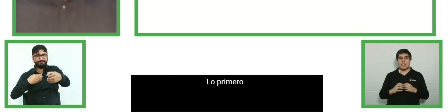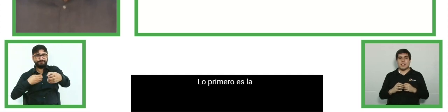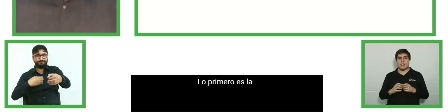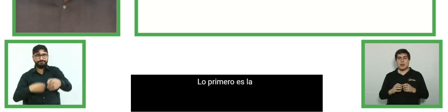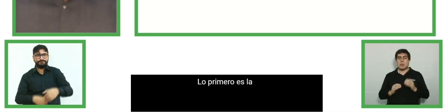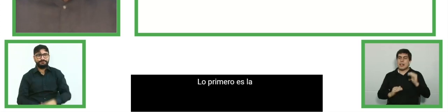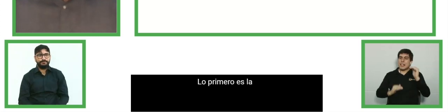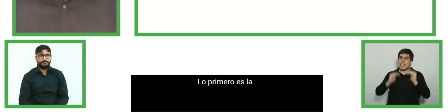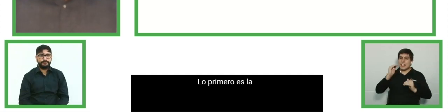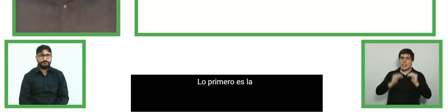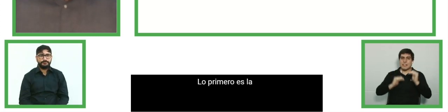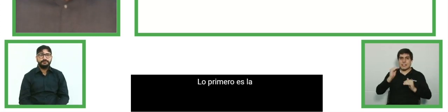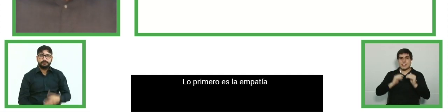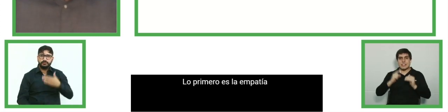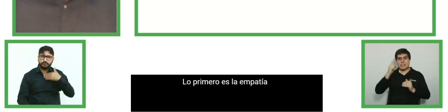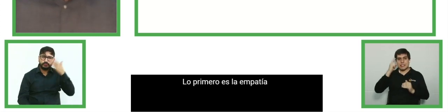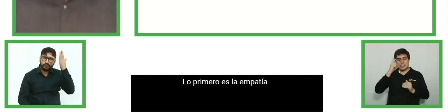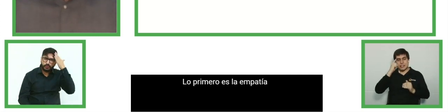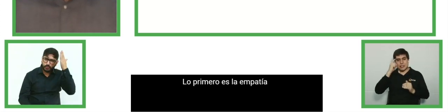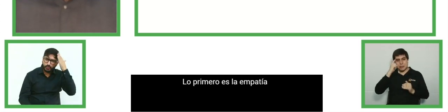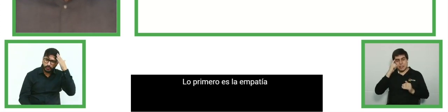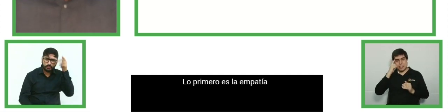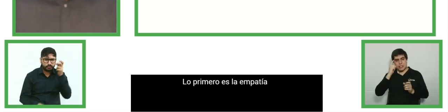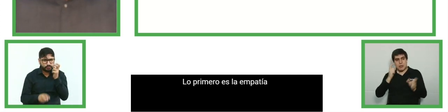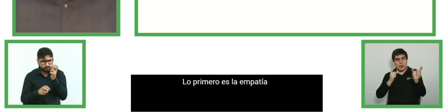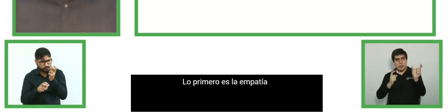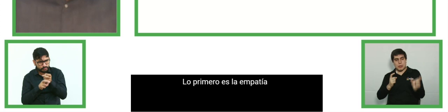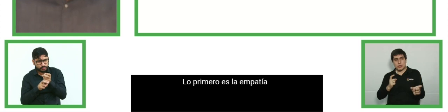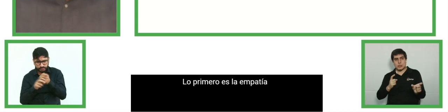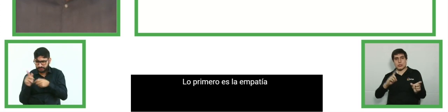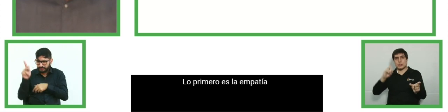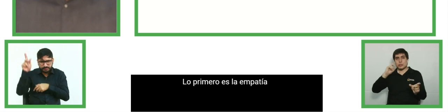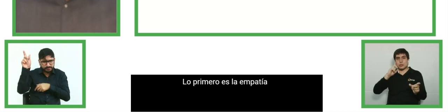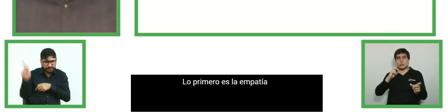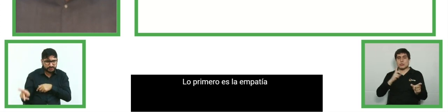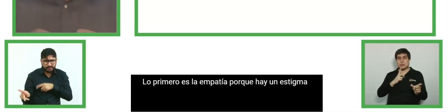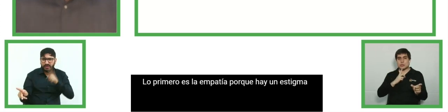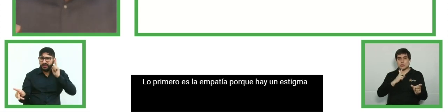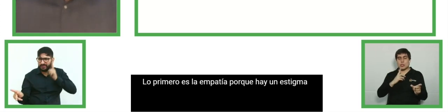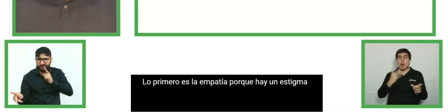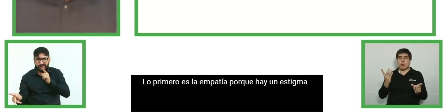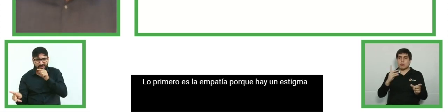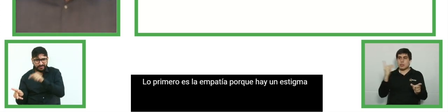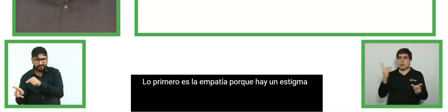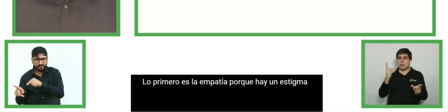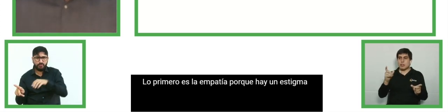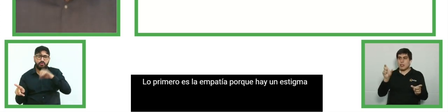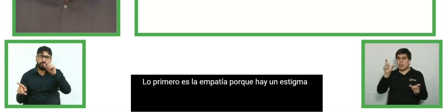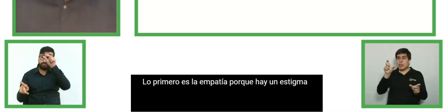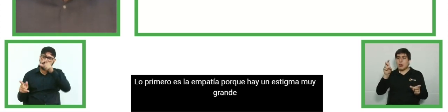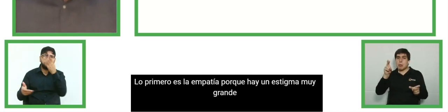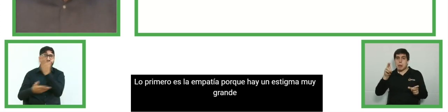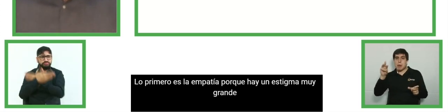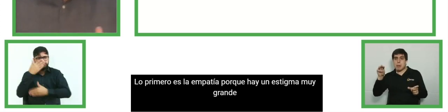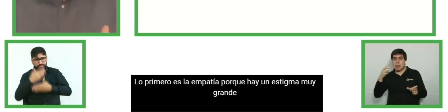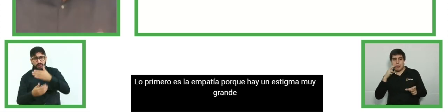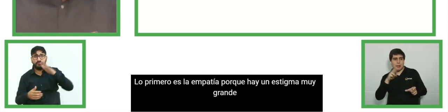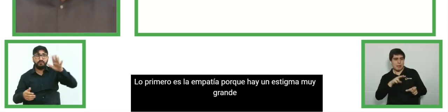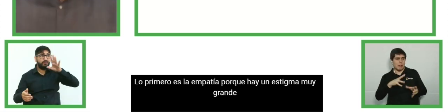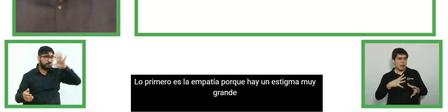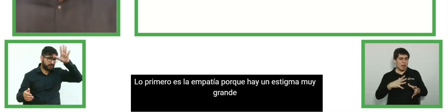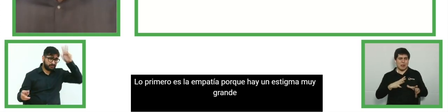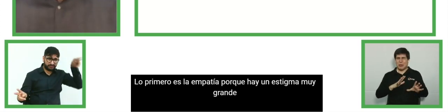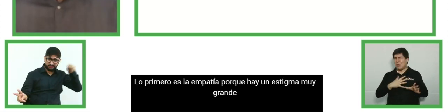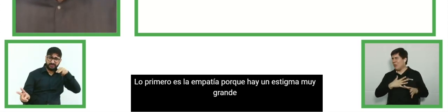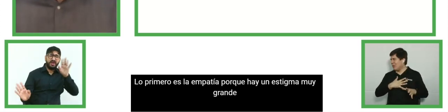so we want to make sure that parents are understood in a virtual environment, in an app environment, and to reach